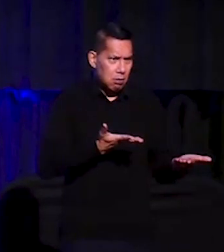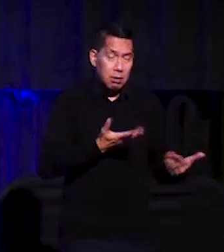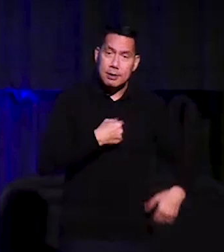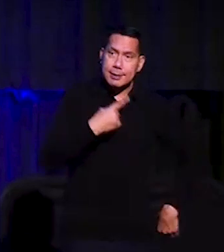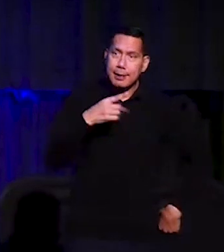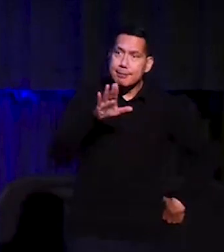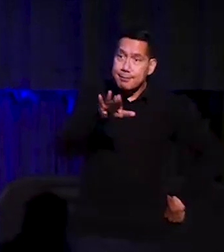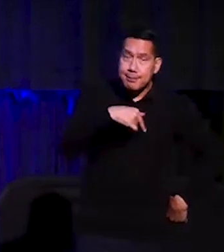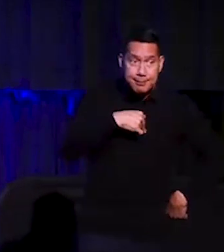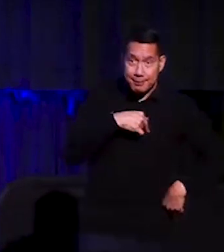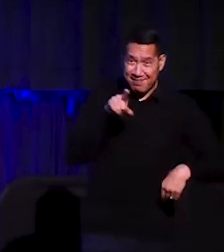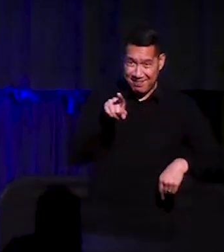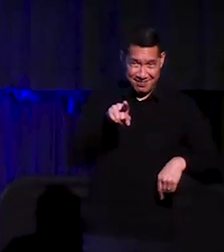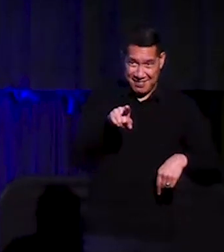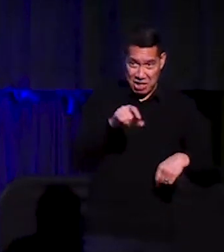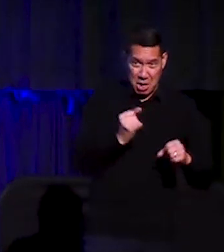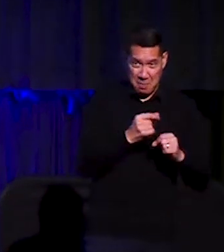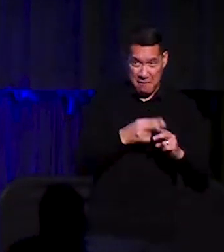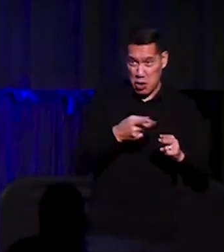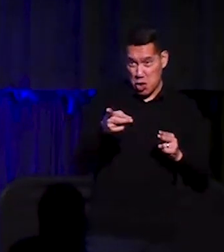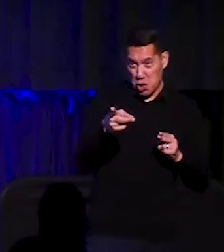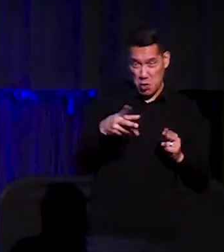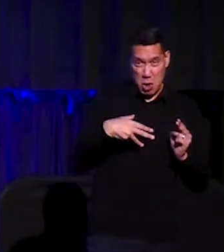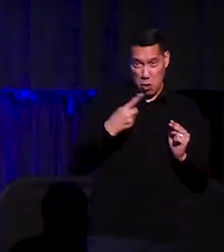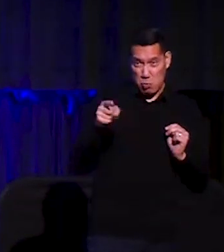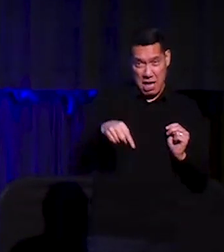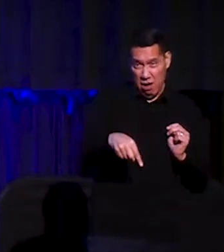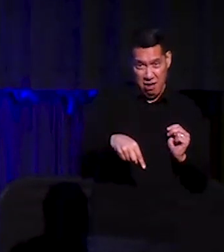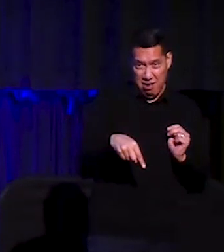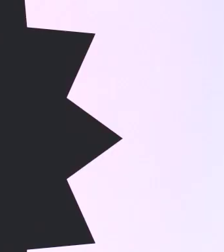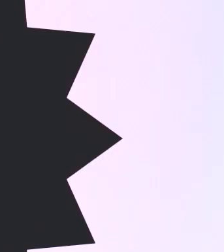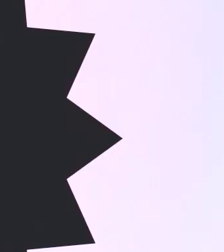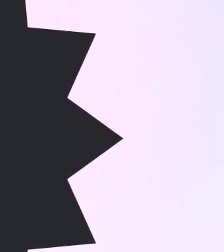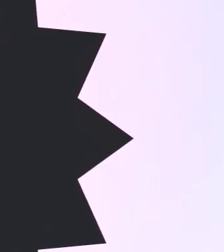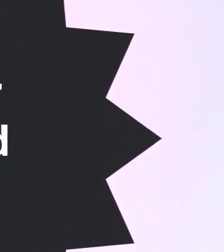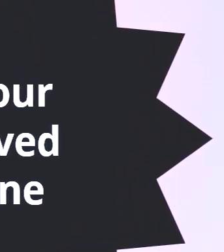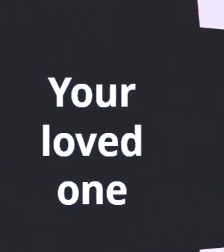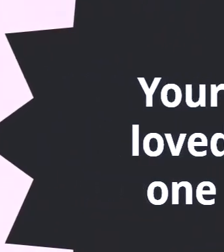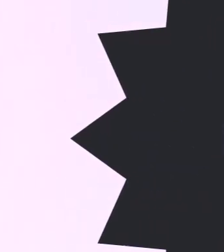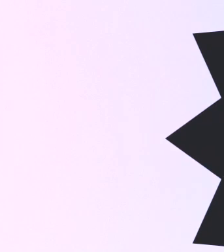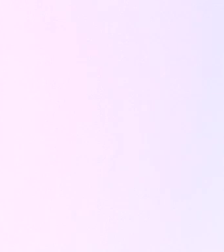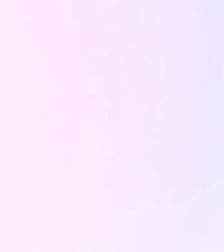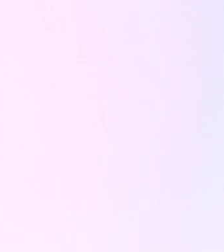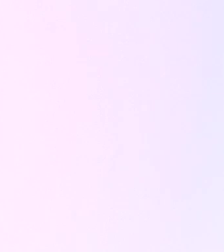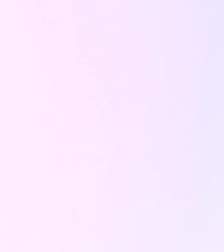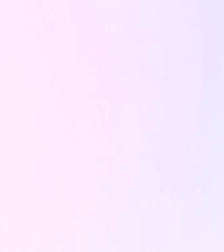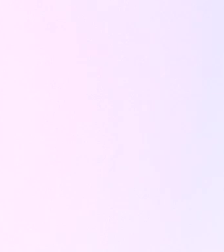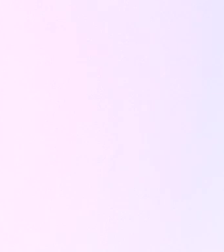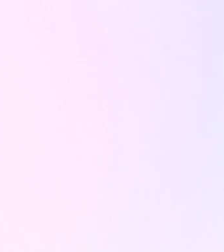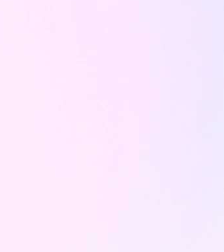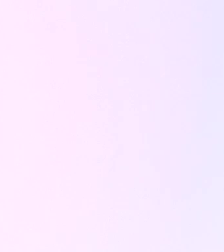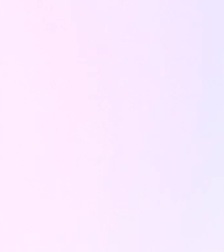that, hey, this is not made for you. I don't want you here. And people will walk away and leave, just like